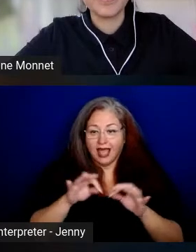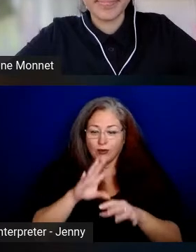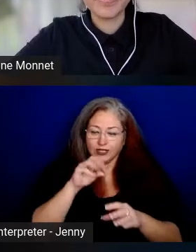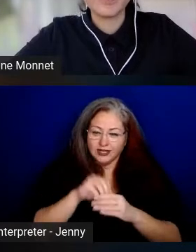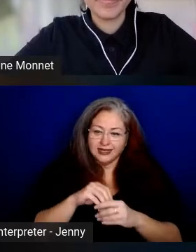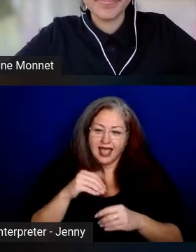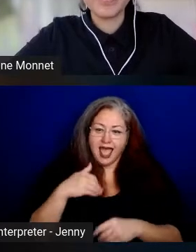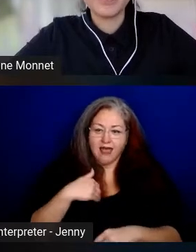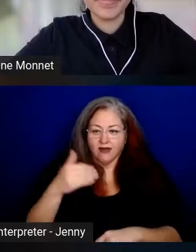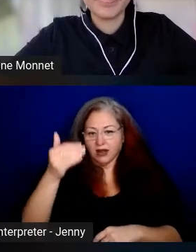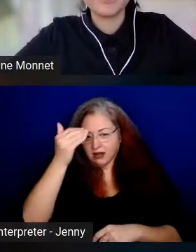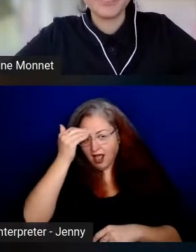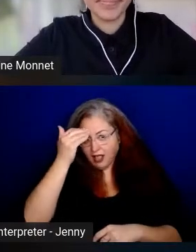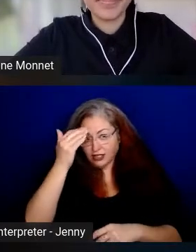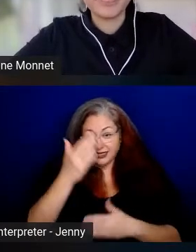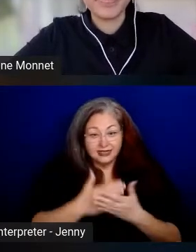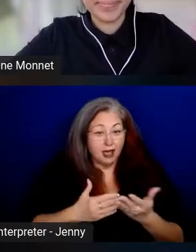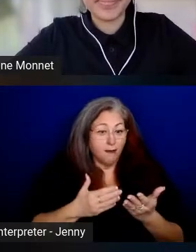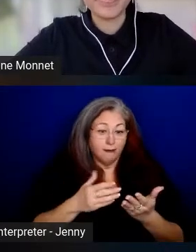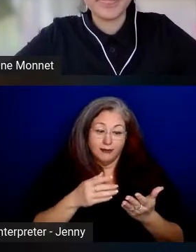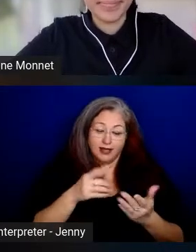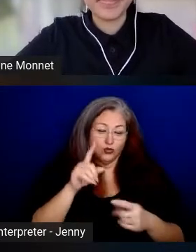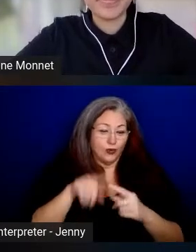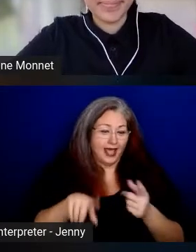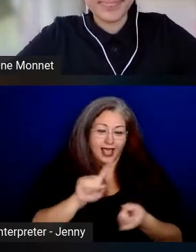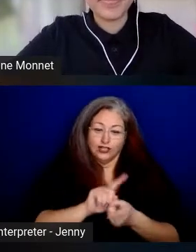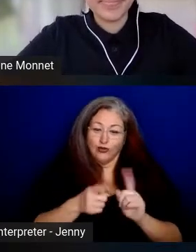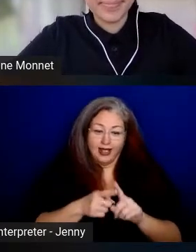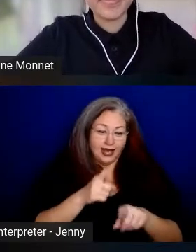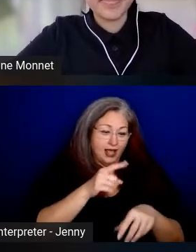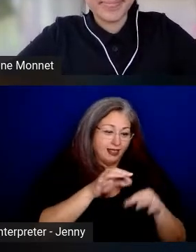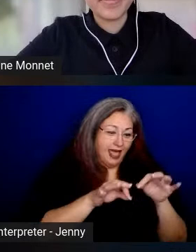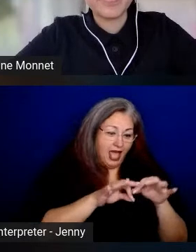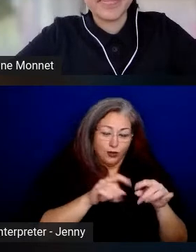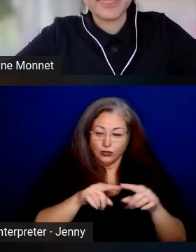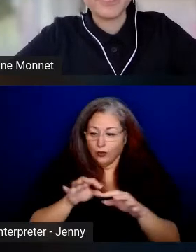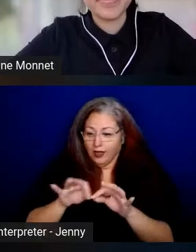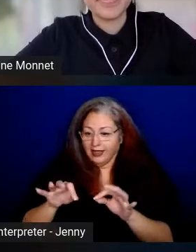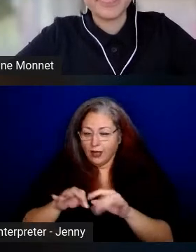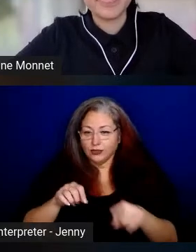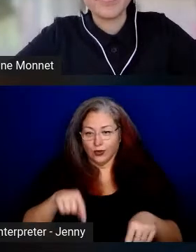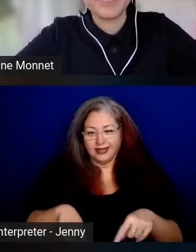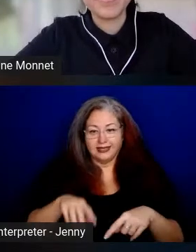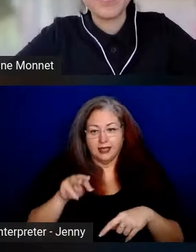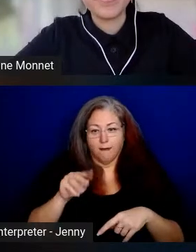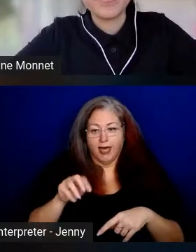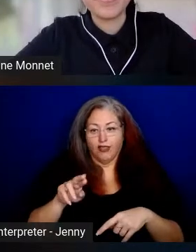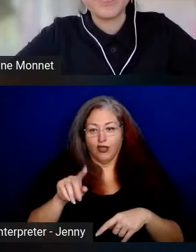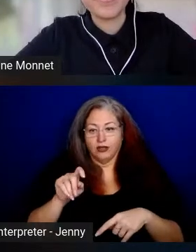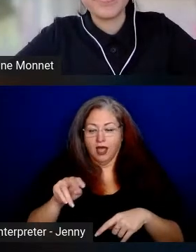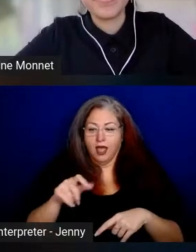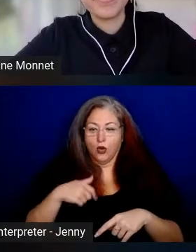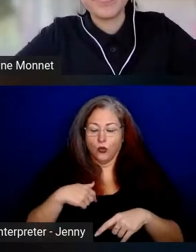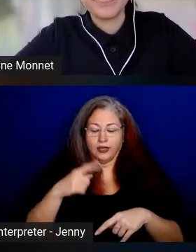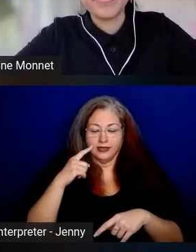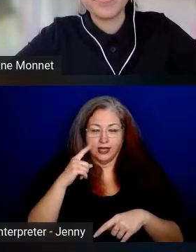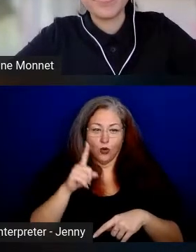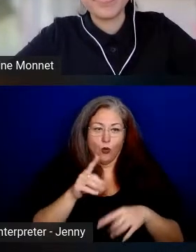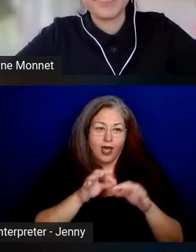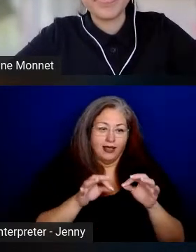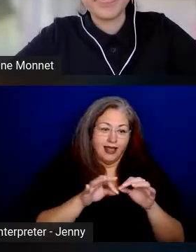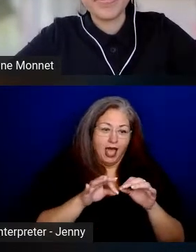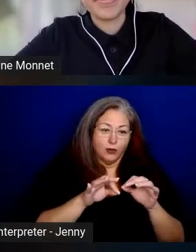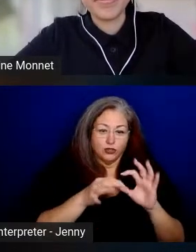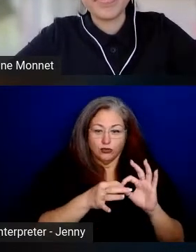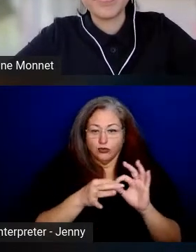right? And that some things are untranslatable, right? And mother tongue traffics in that kind of limit of, like, one language overflowing into another and